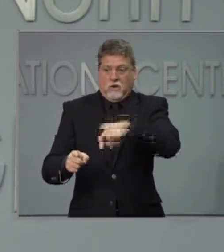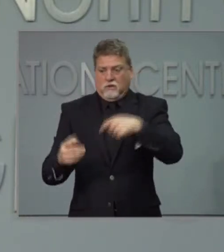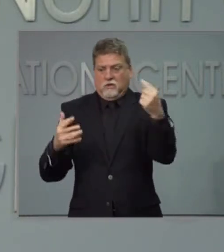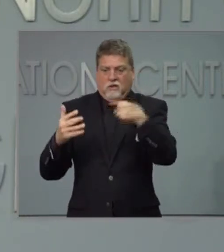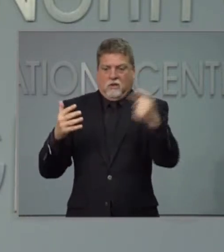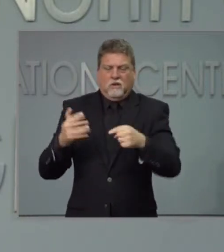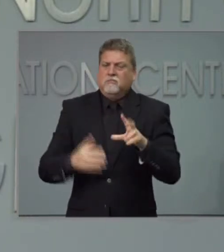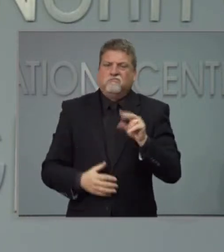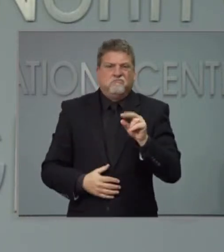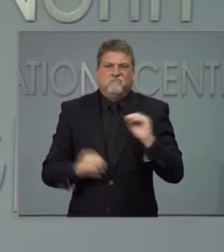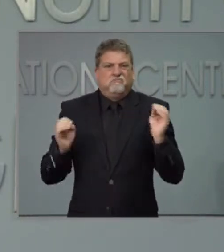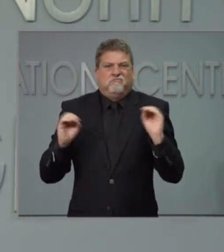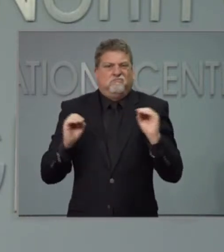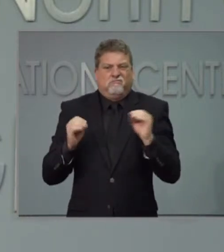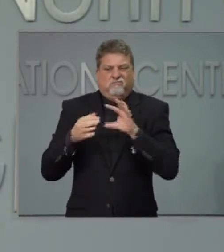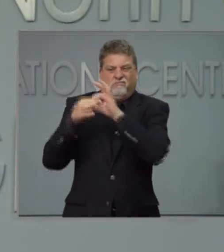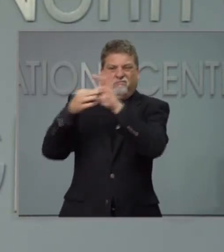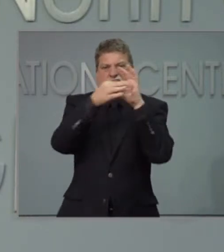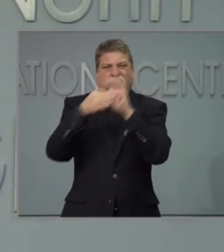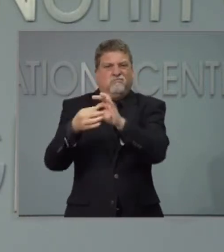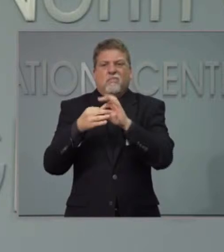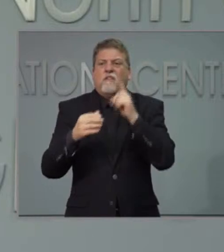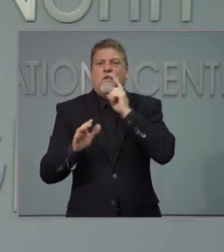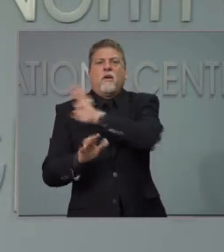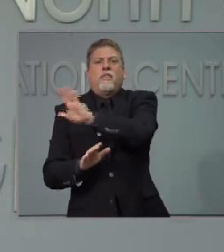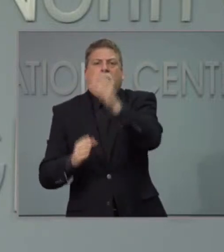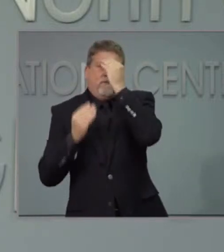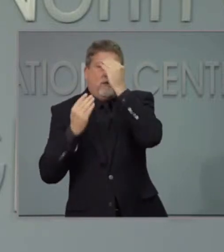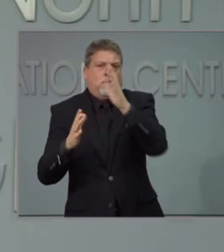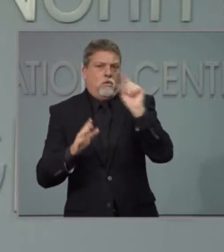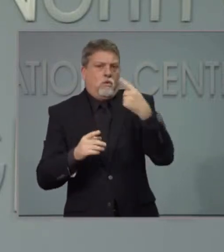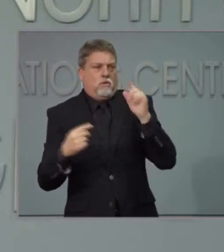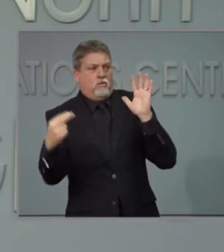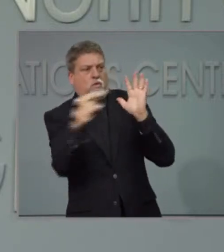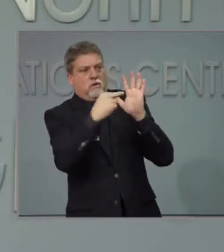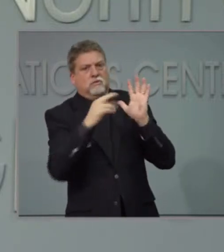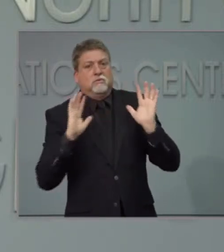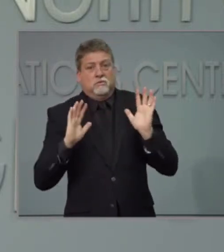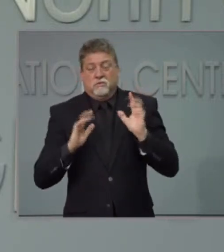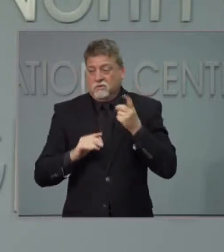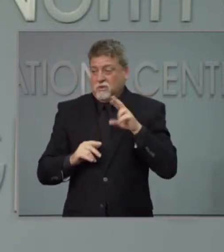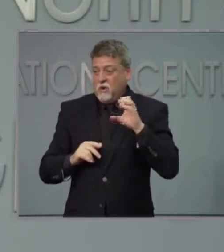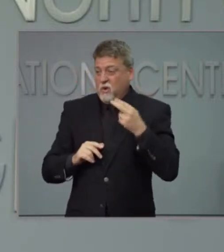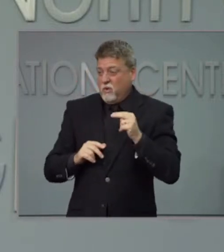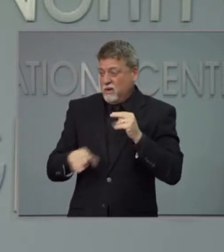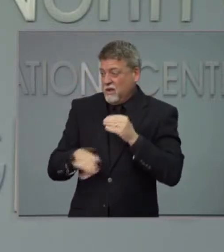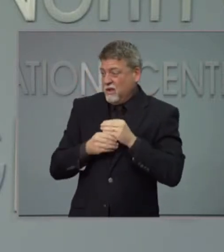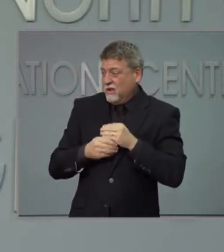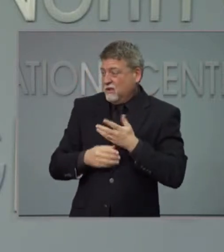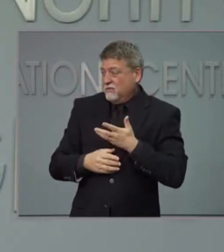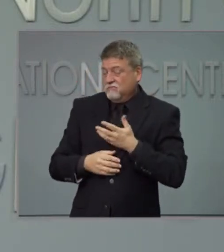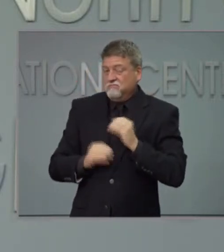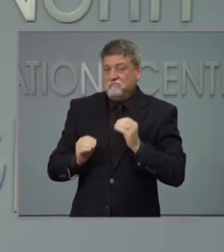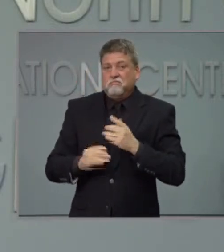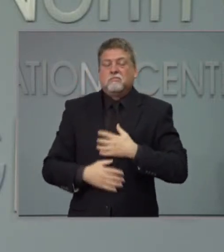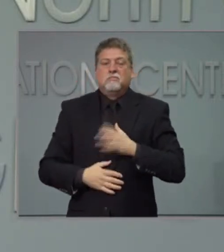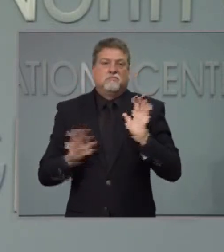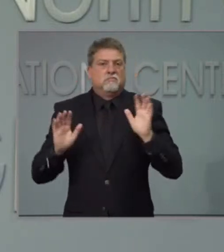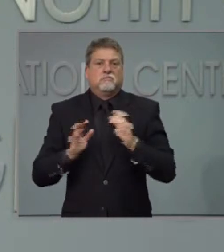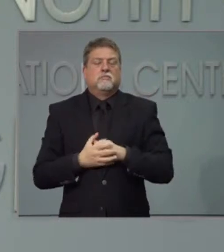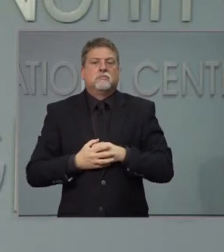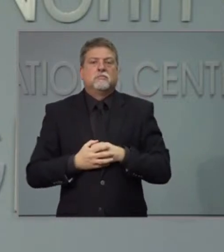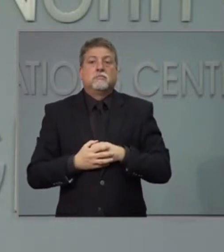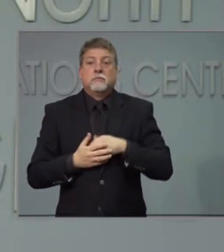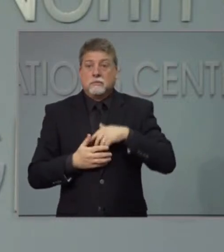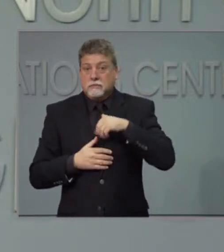particular thing using this map at this time. Dr. Cohen, would you want? Okay. Next